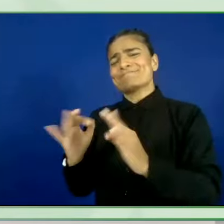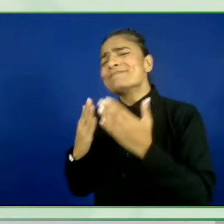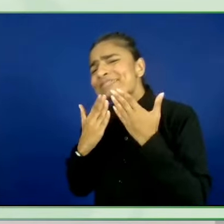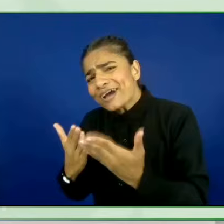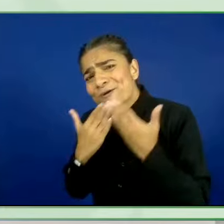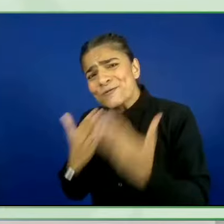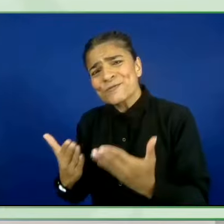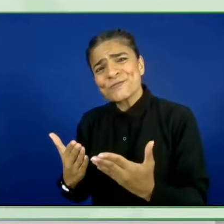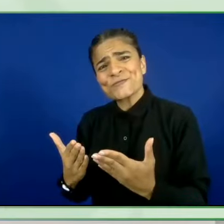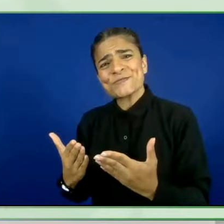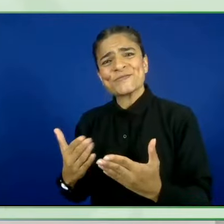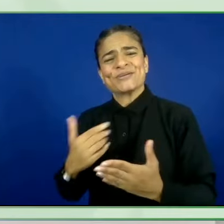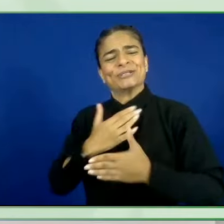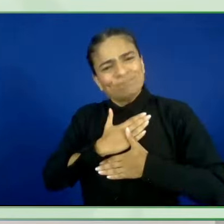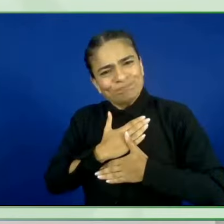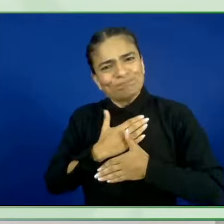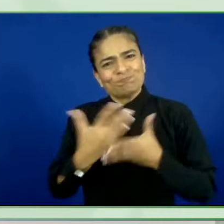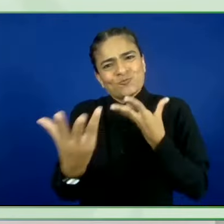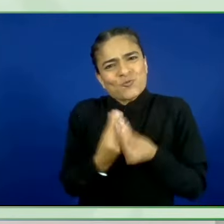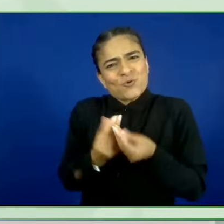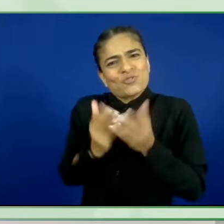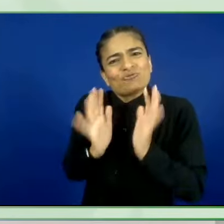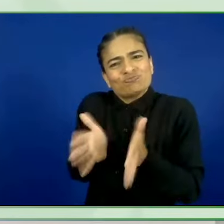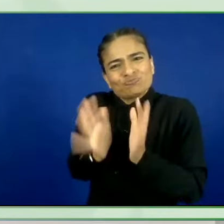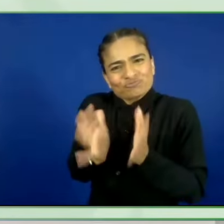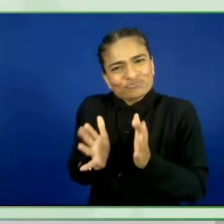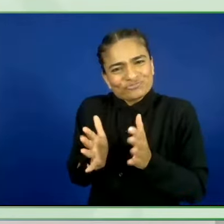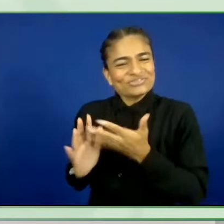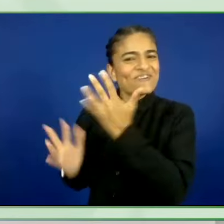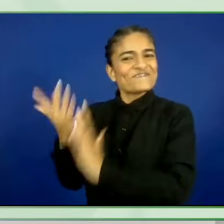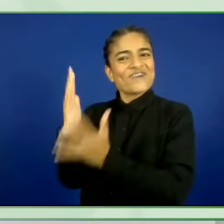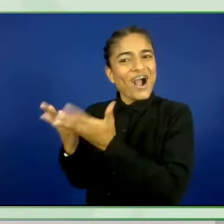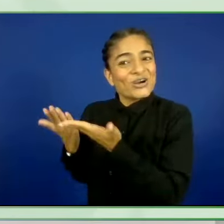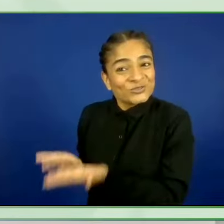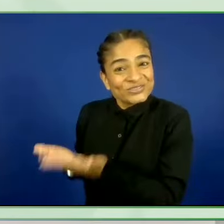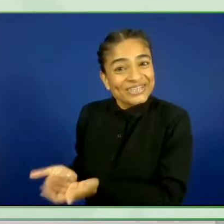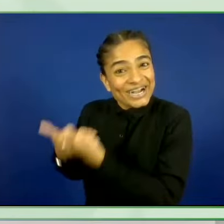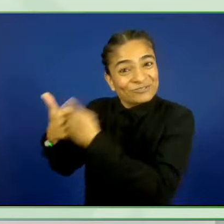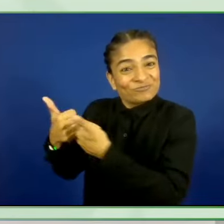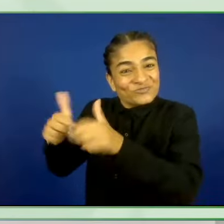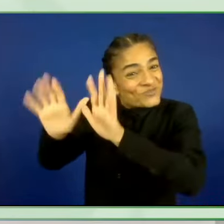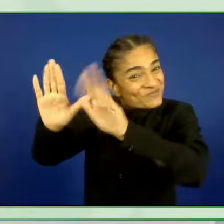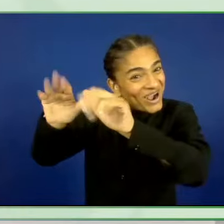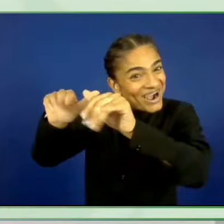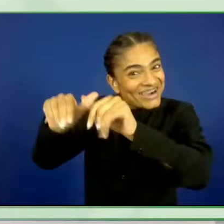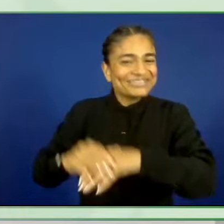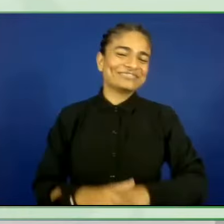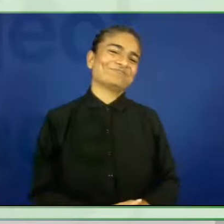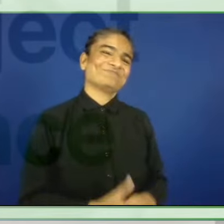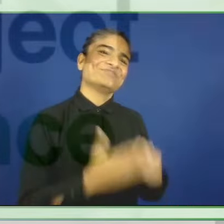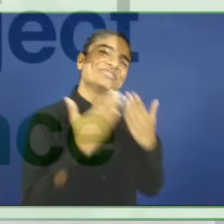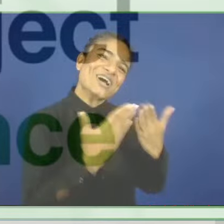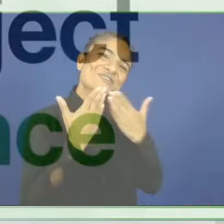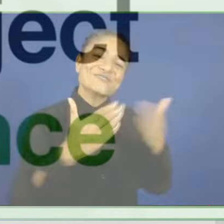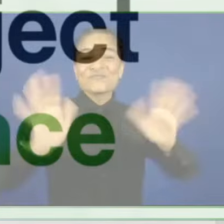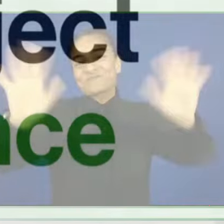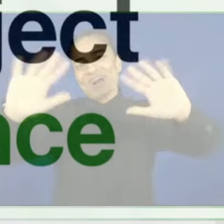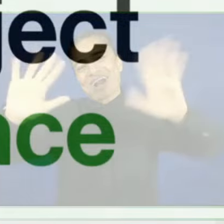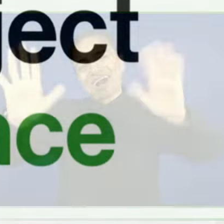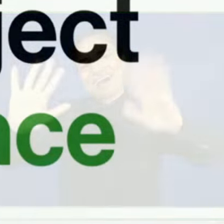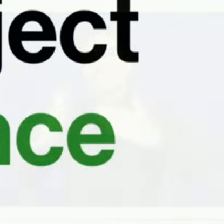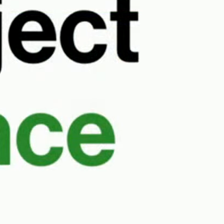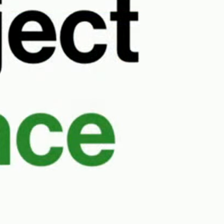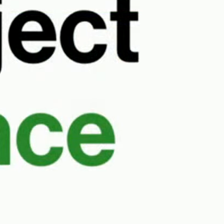on our Fireside Chat today. Bye. Thank you very much. Bye-bye. Thank you very much indeed,